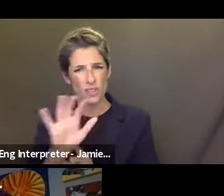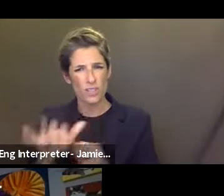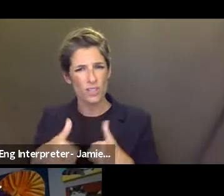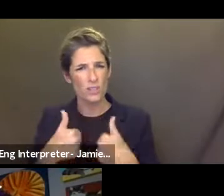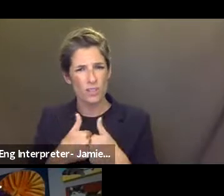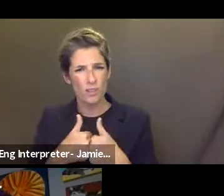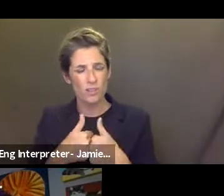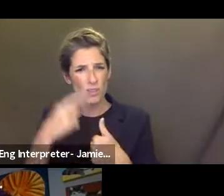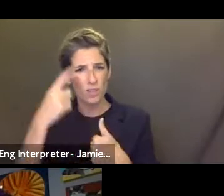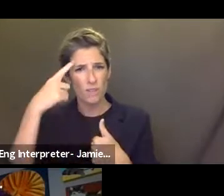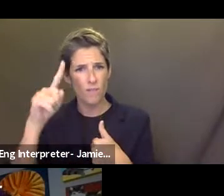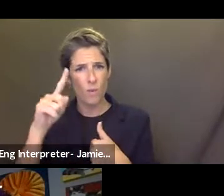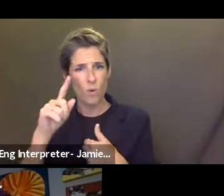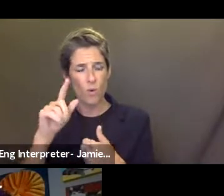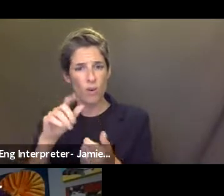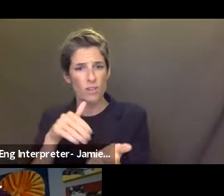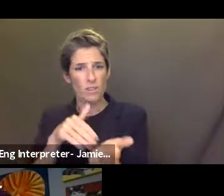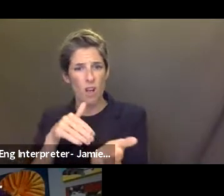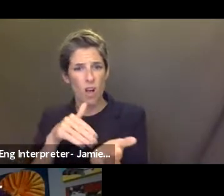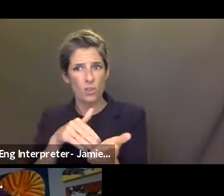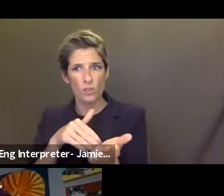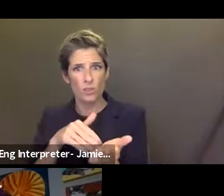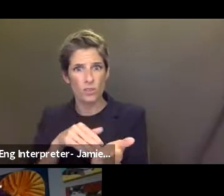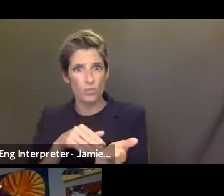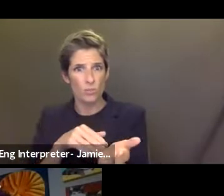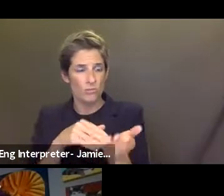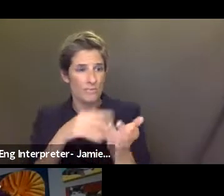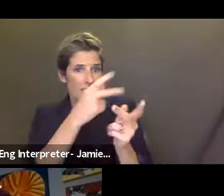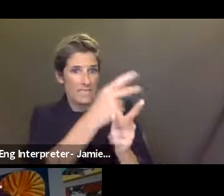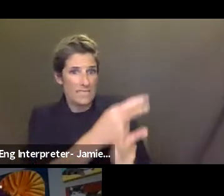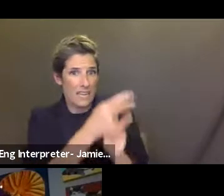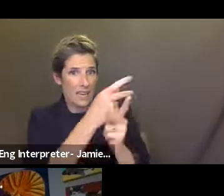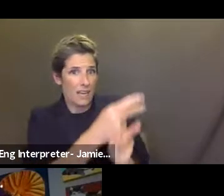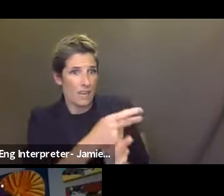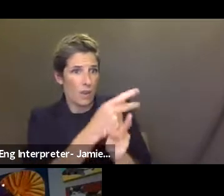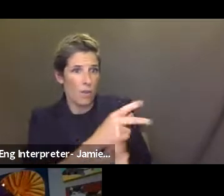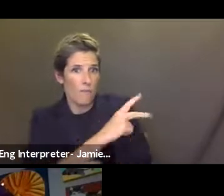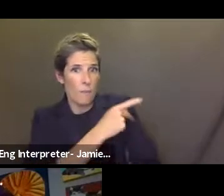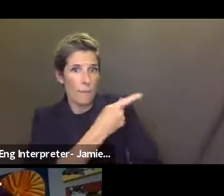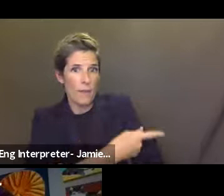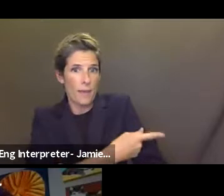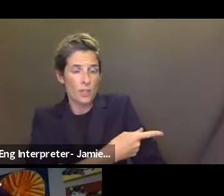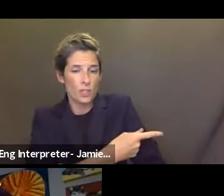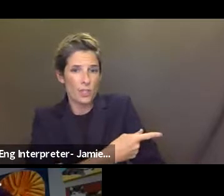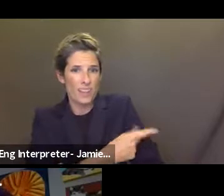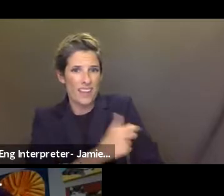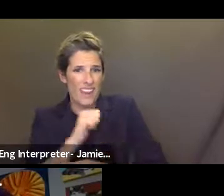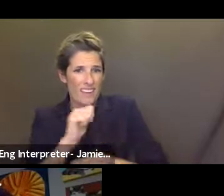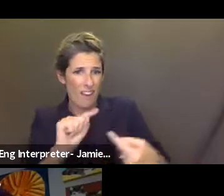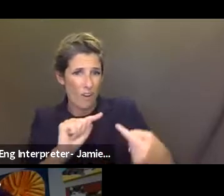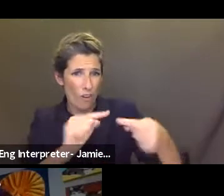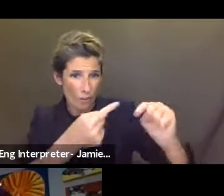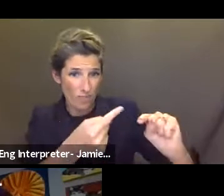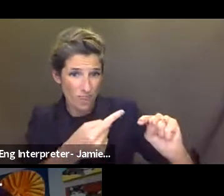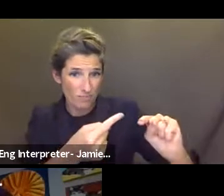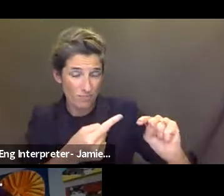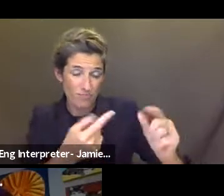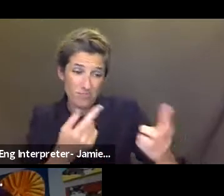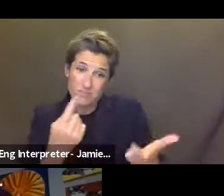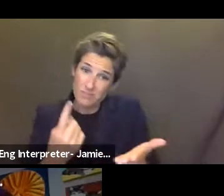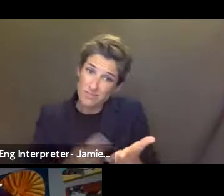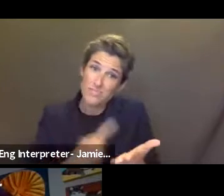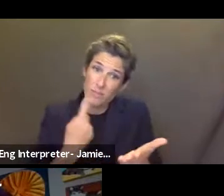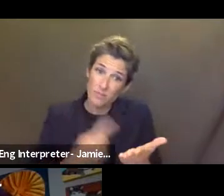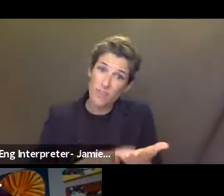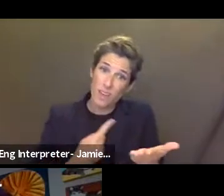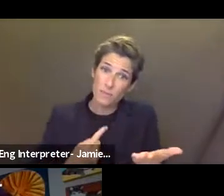people very often and do no harm. So sometimes the harm does end up leaving